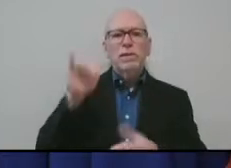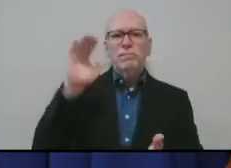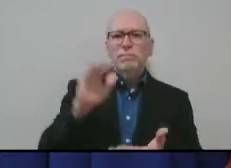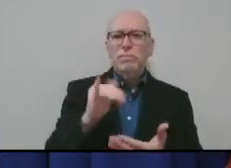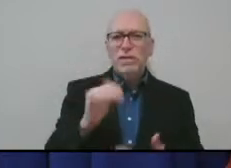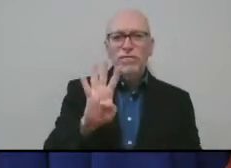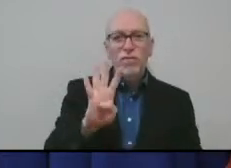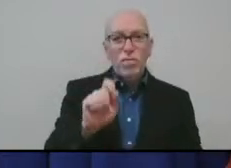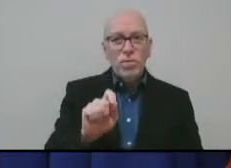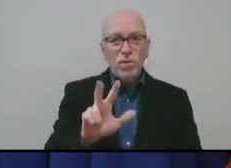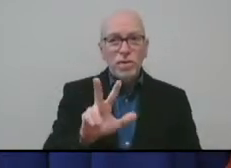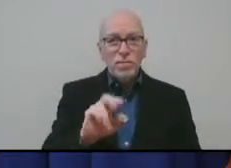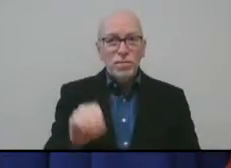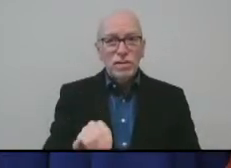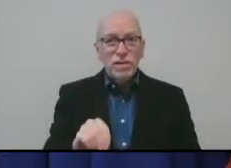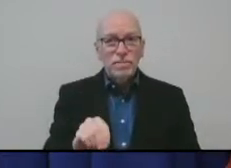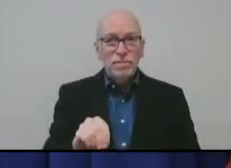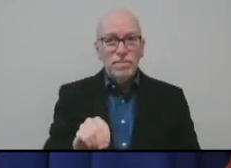4.3%, which means,